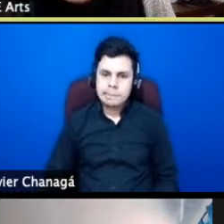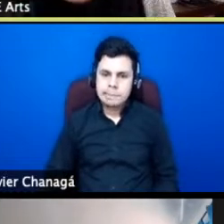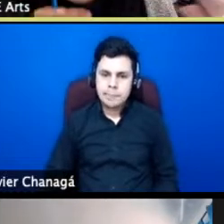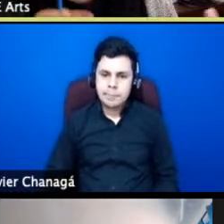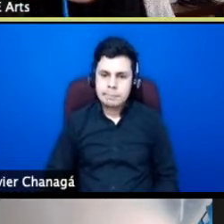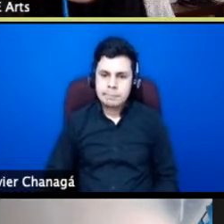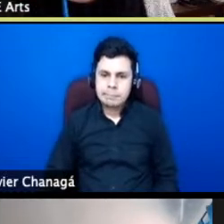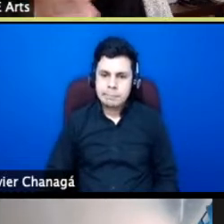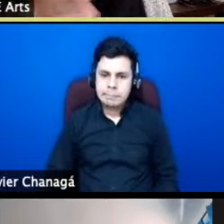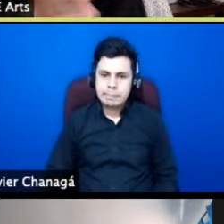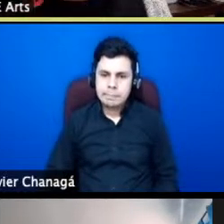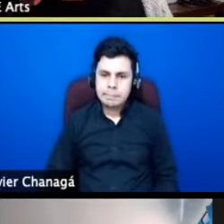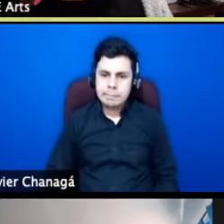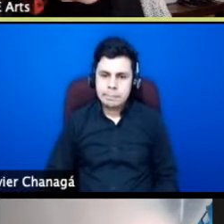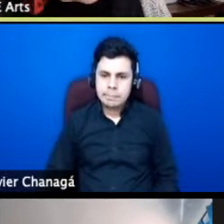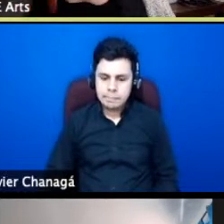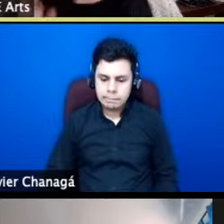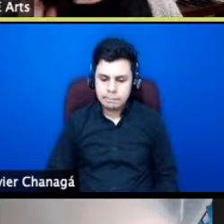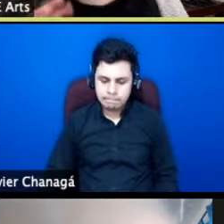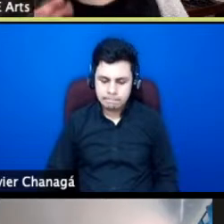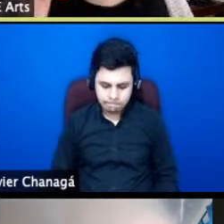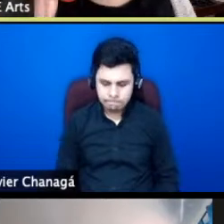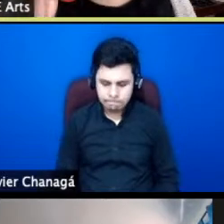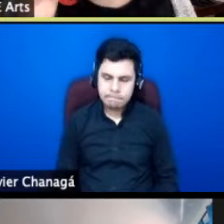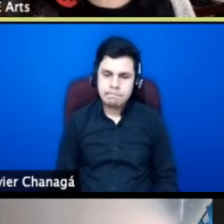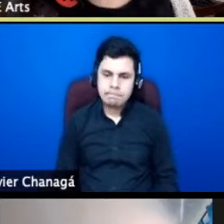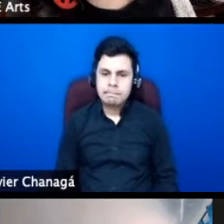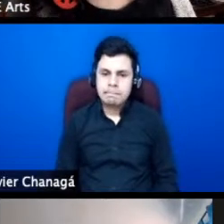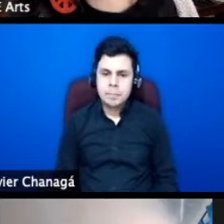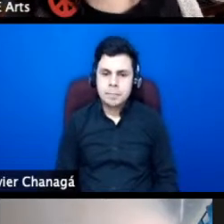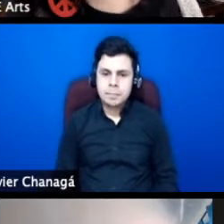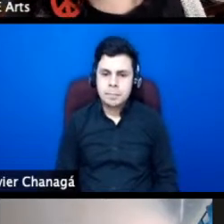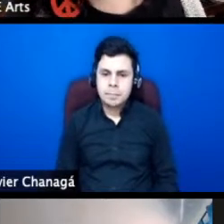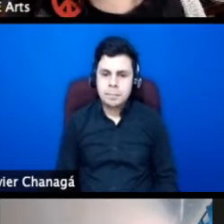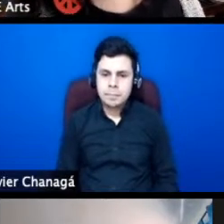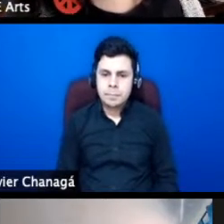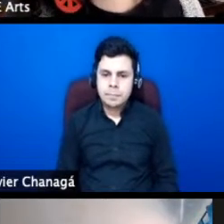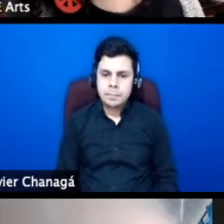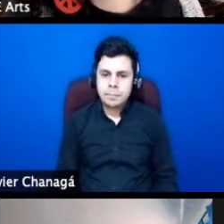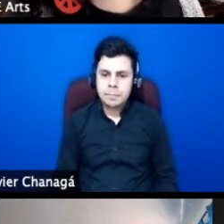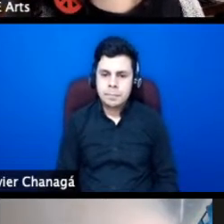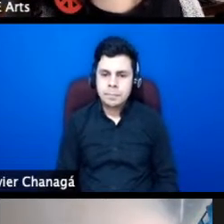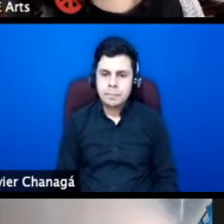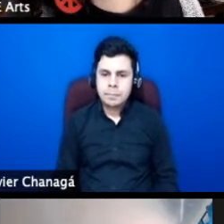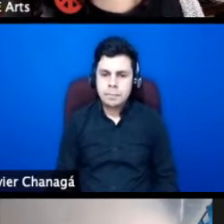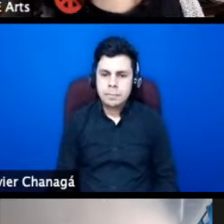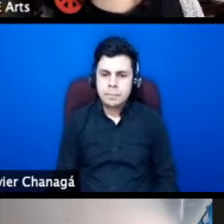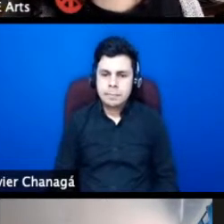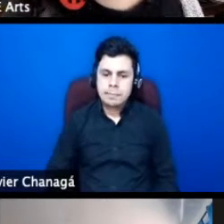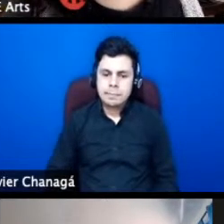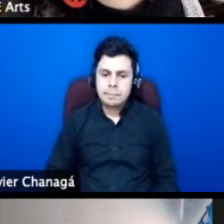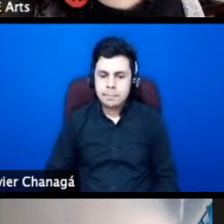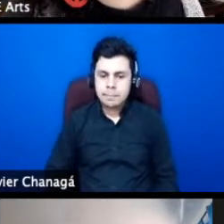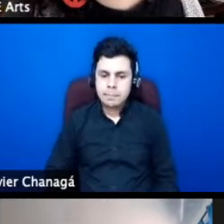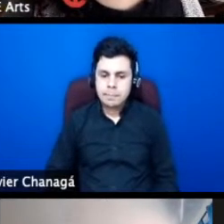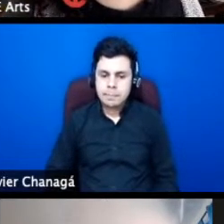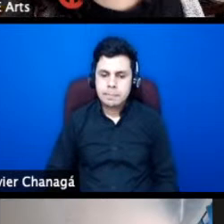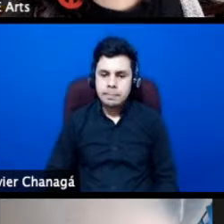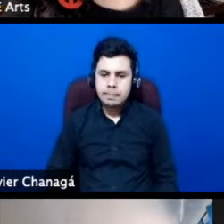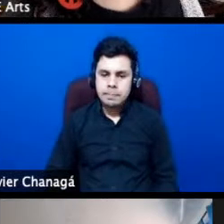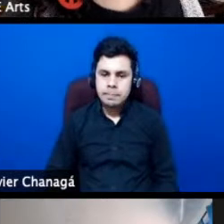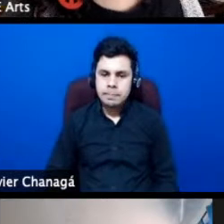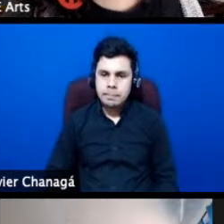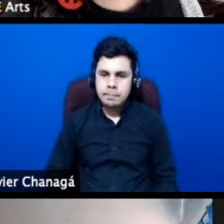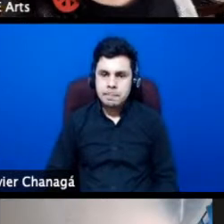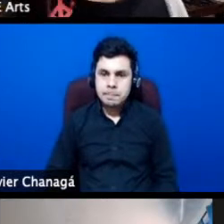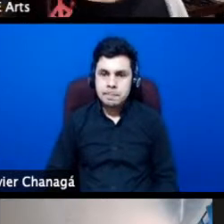place. Bueno, y ya para terminar entonces con esto que iba a decir, a ver, quizás es muy egoísta lo que voy a decir, pero